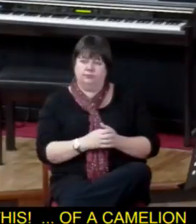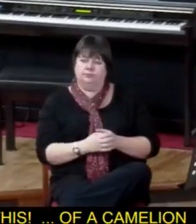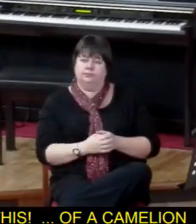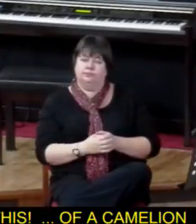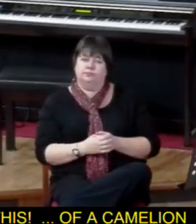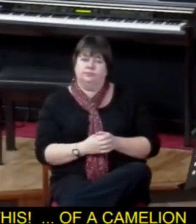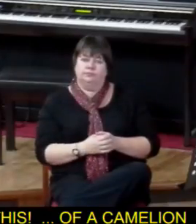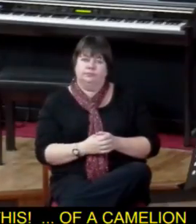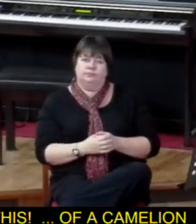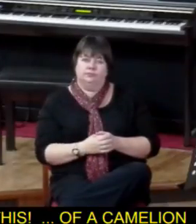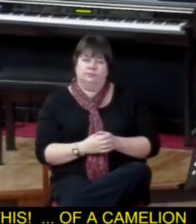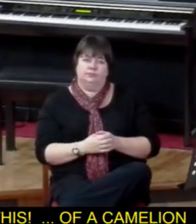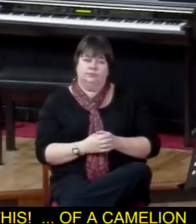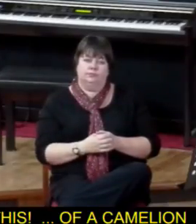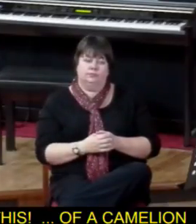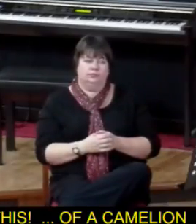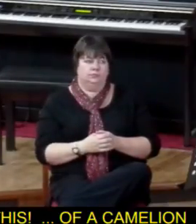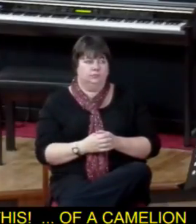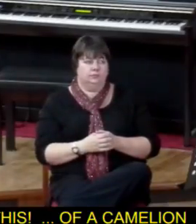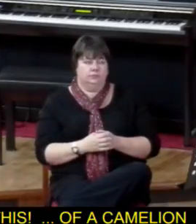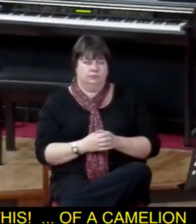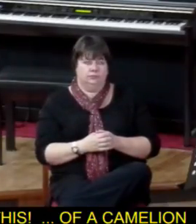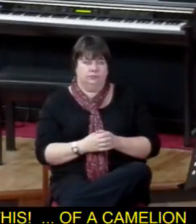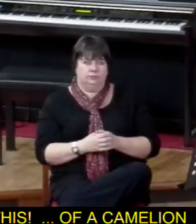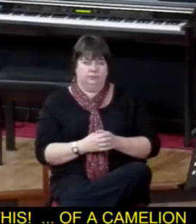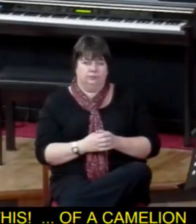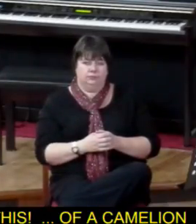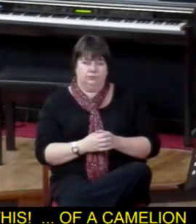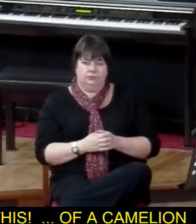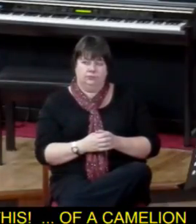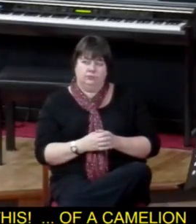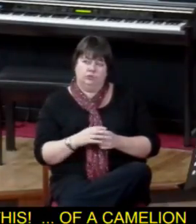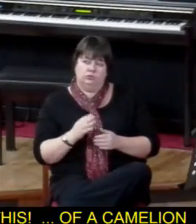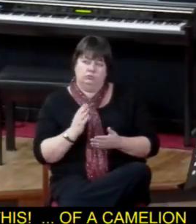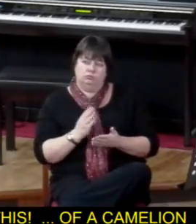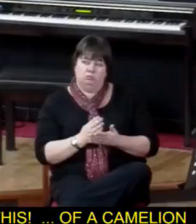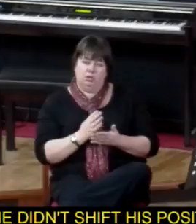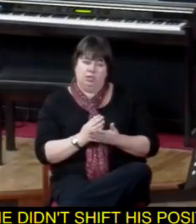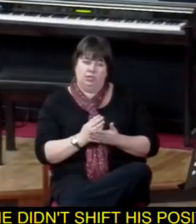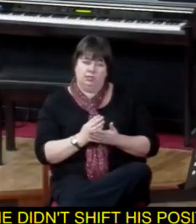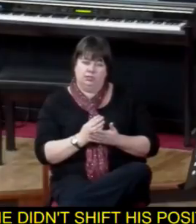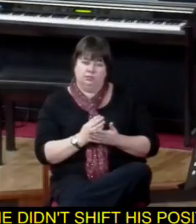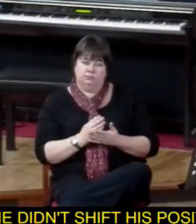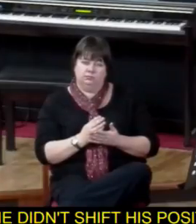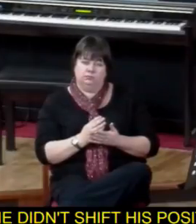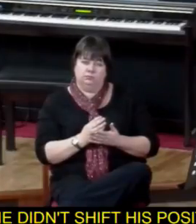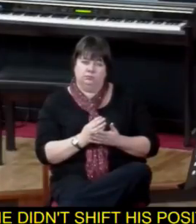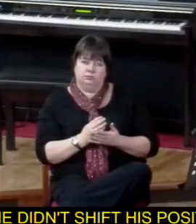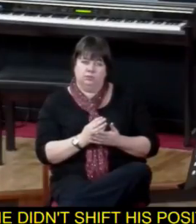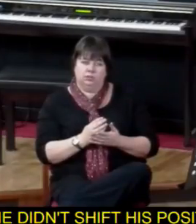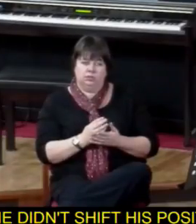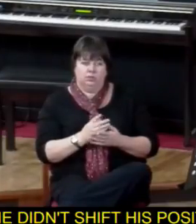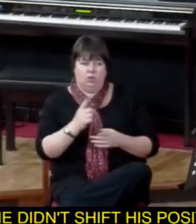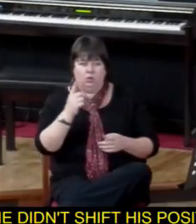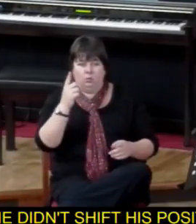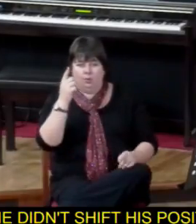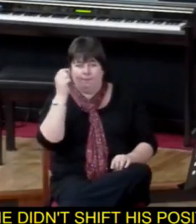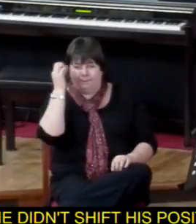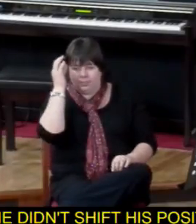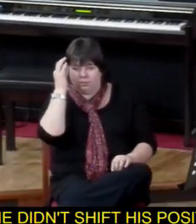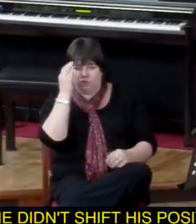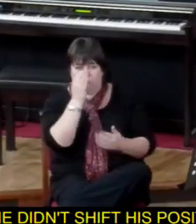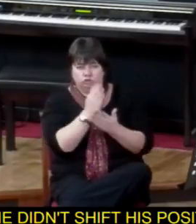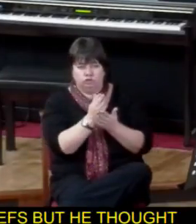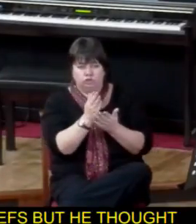believers. So again, I want you to take some moments to share with those around